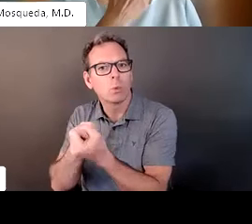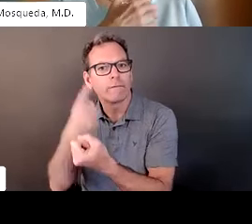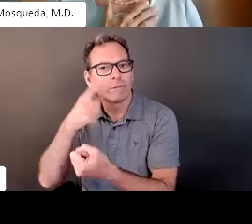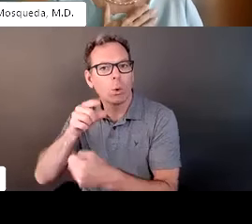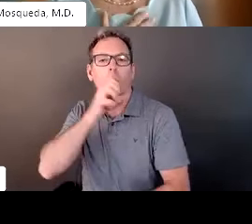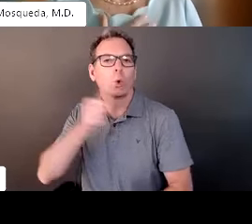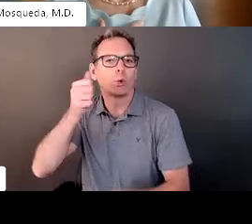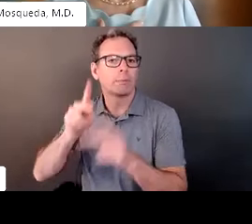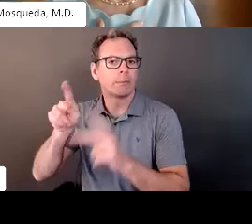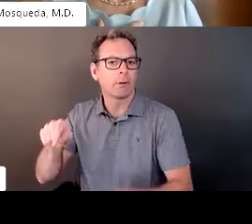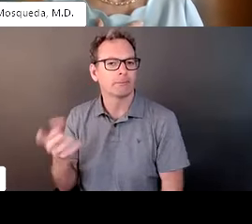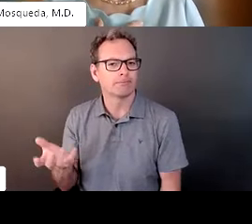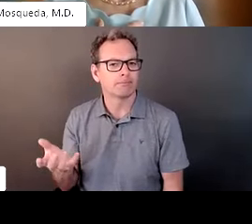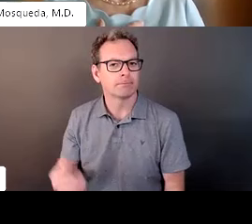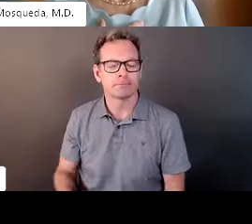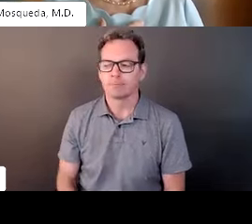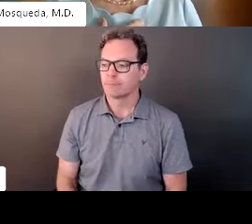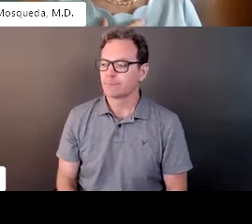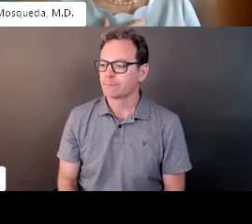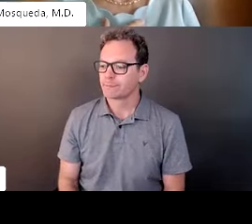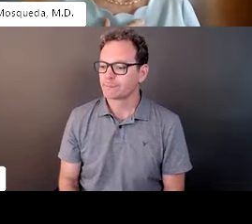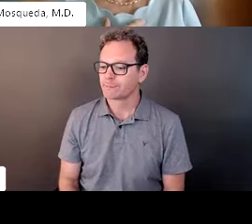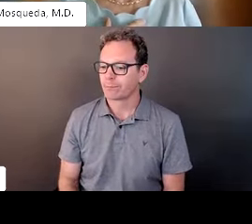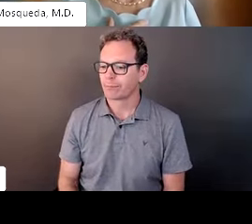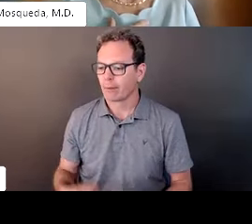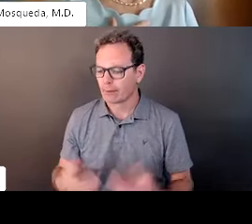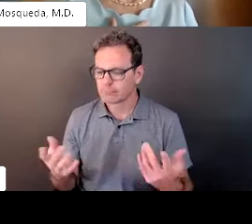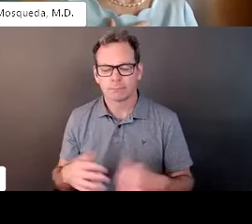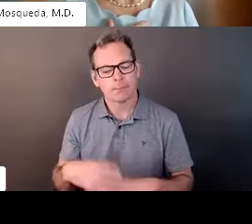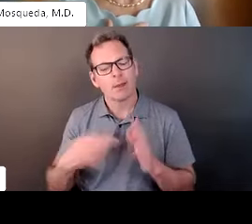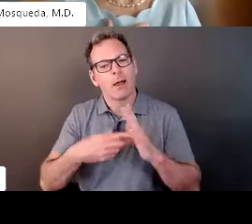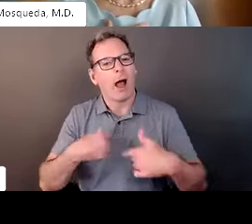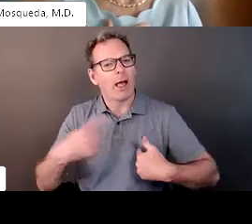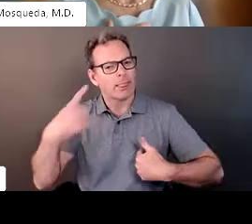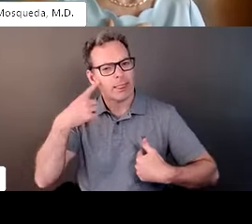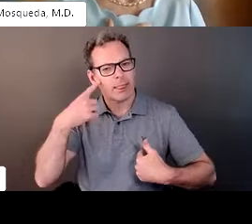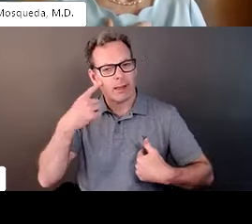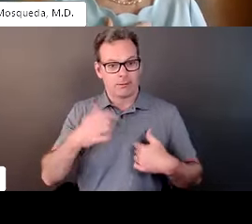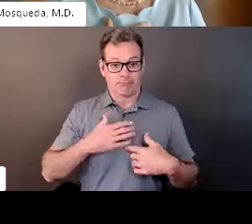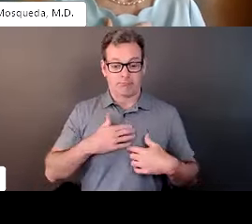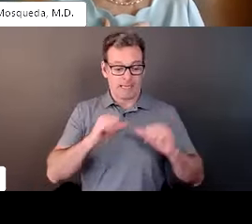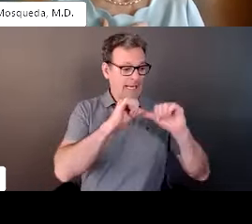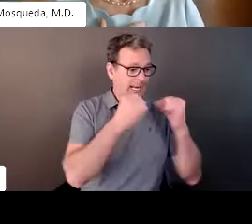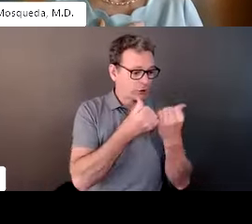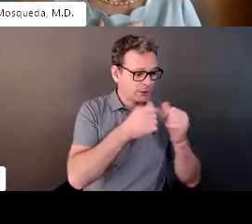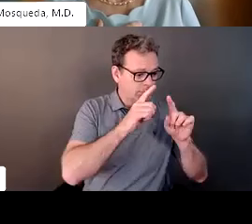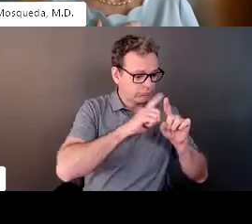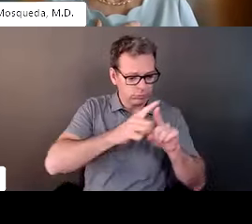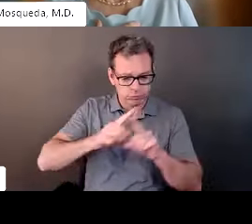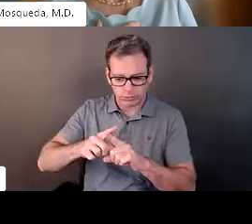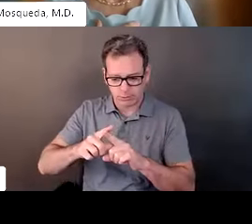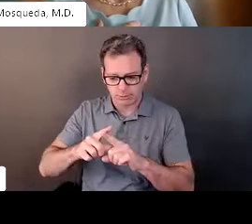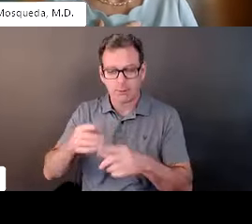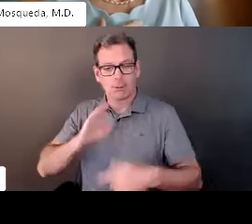I think there's lots we can do personally, professionally, and across agencies to make